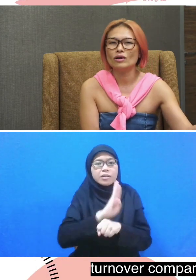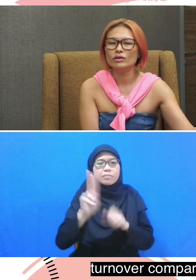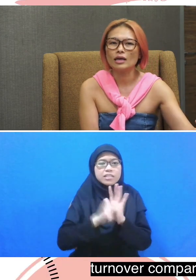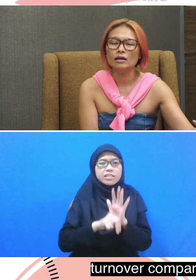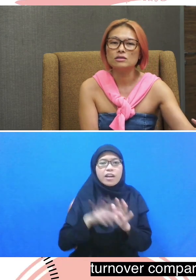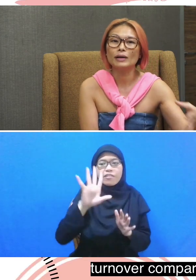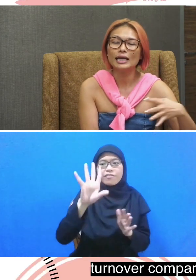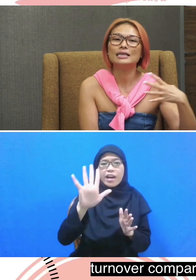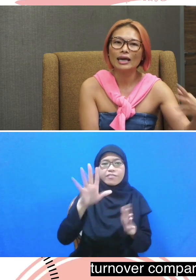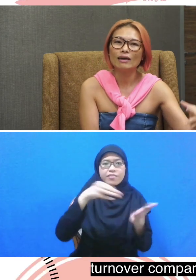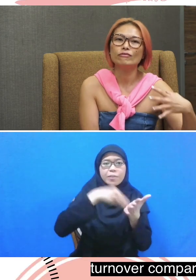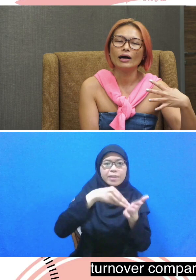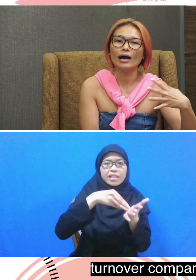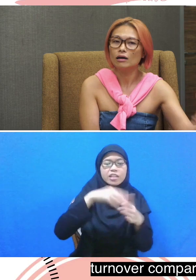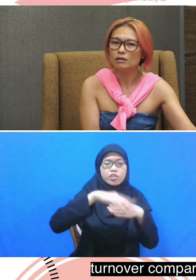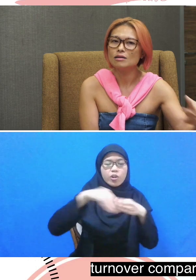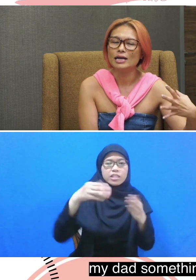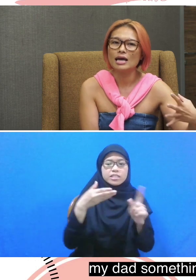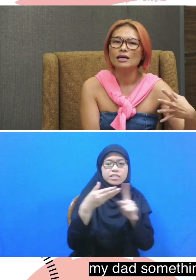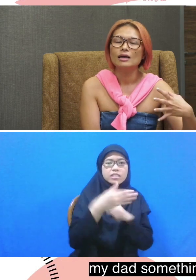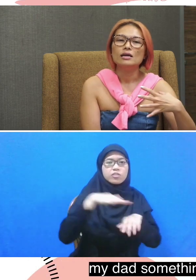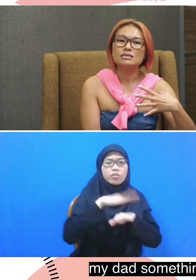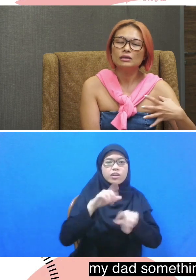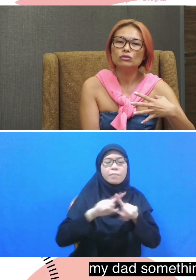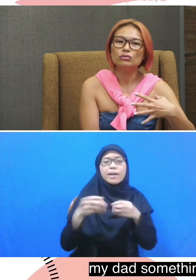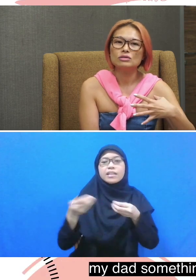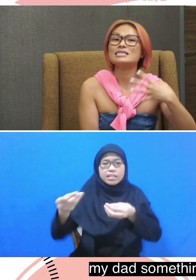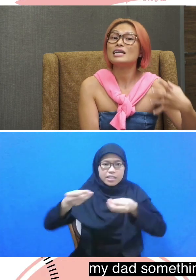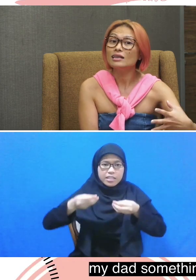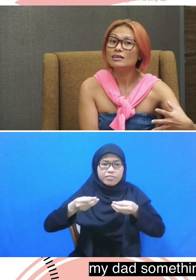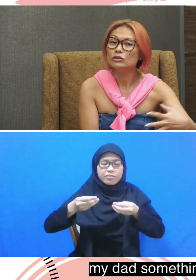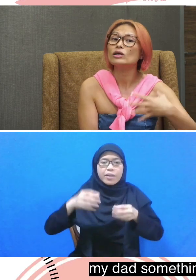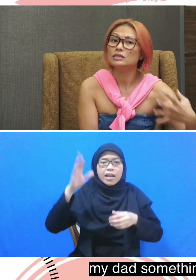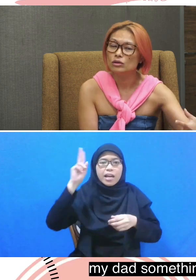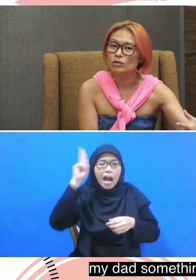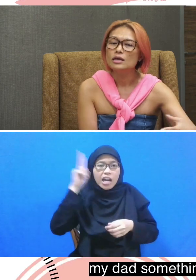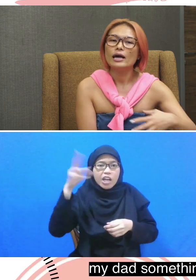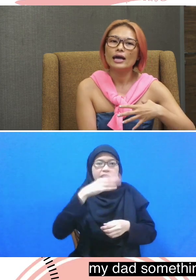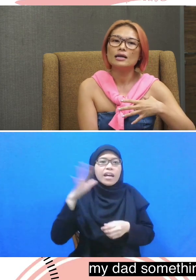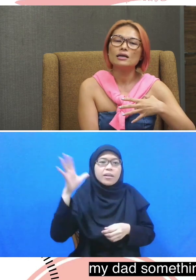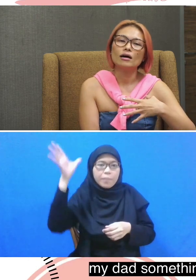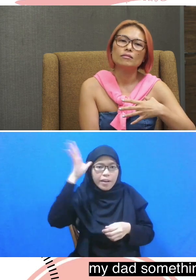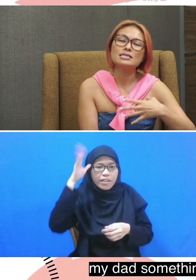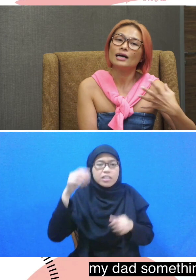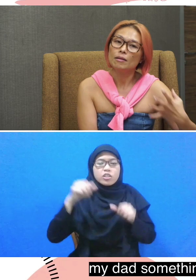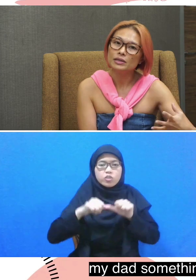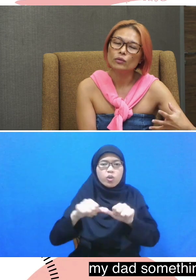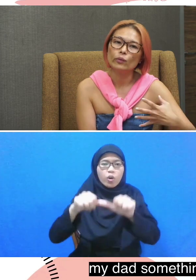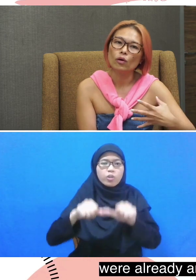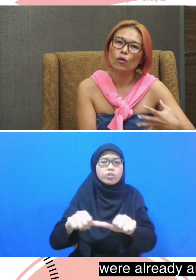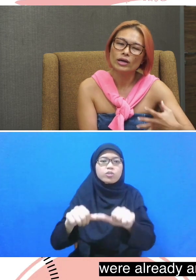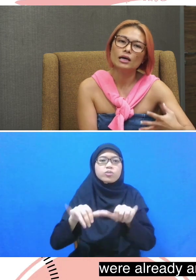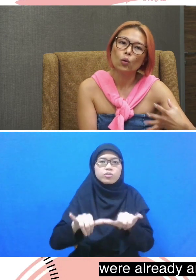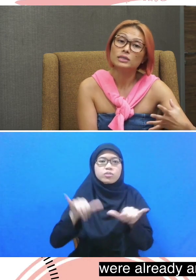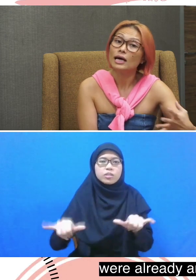compared to everything else. But it gave my uncles and my dad something to sustain and to continue. And as a company, we